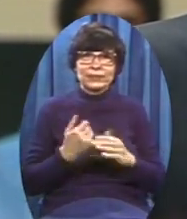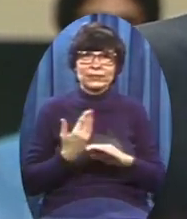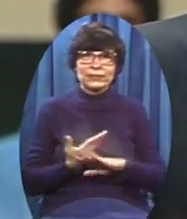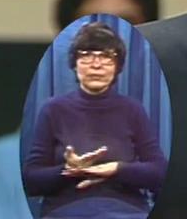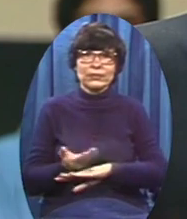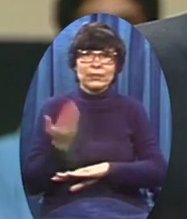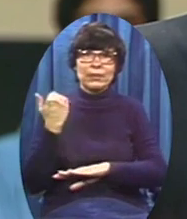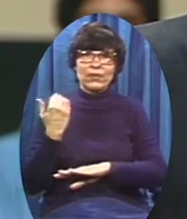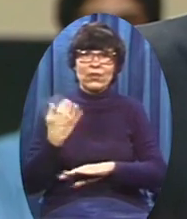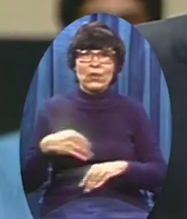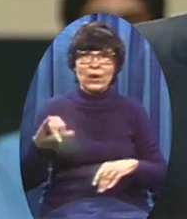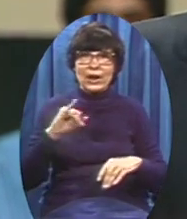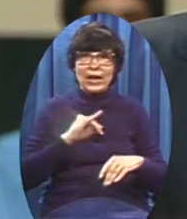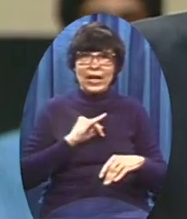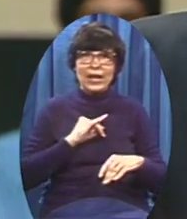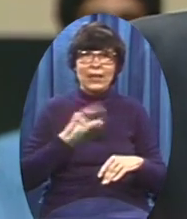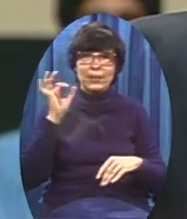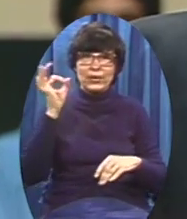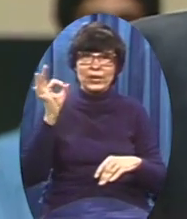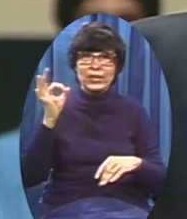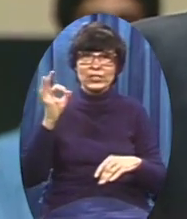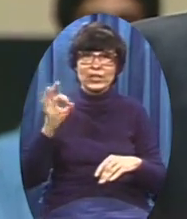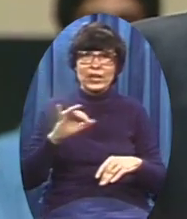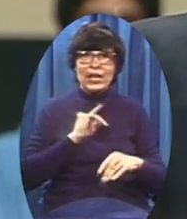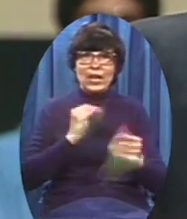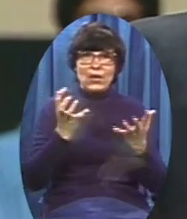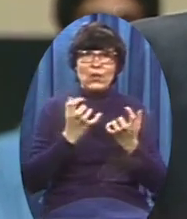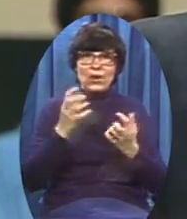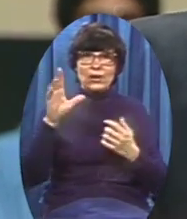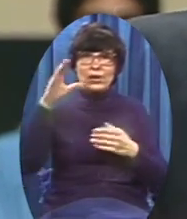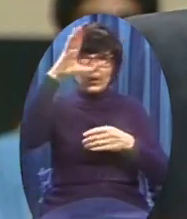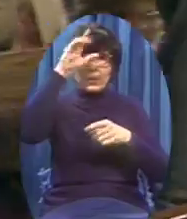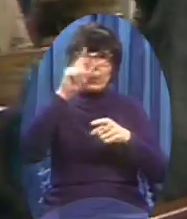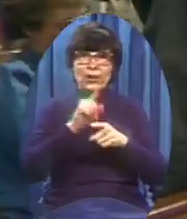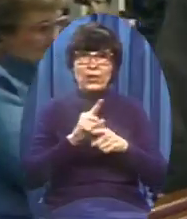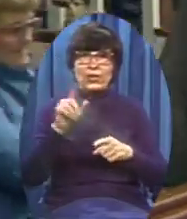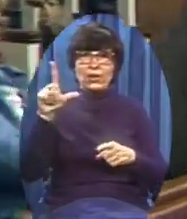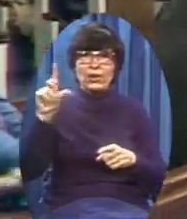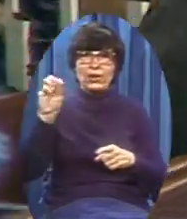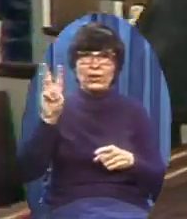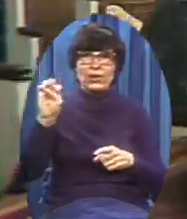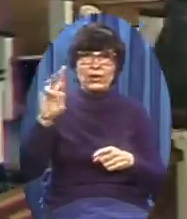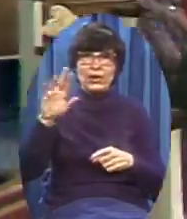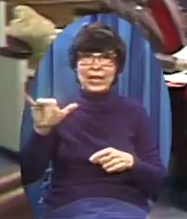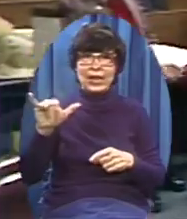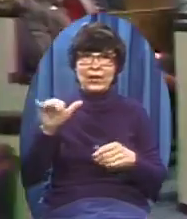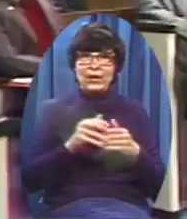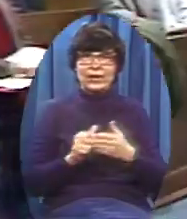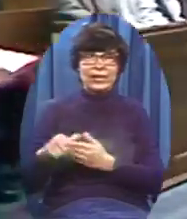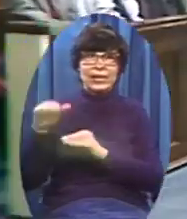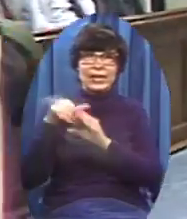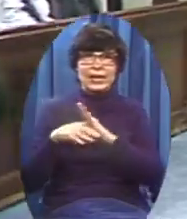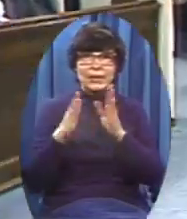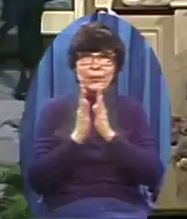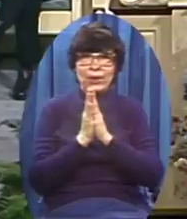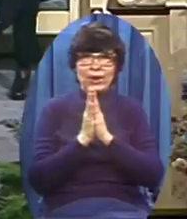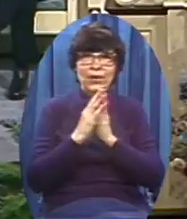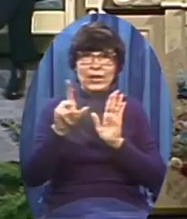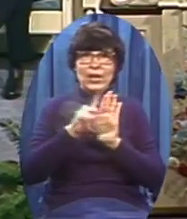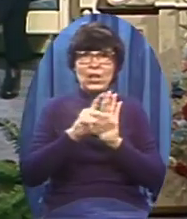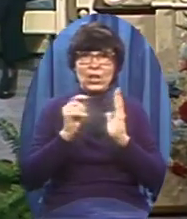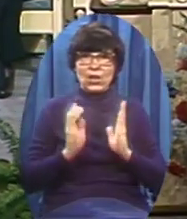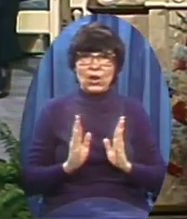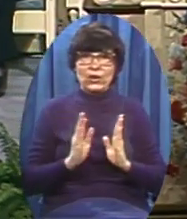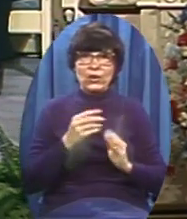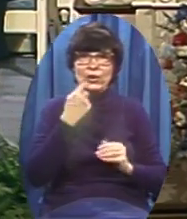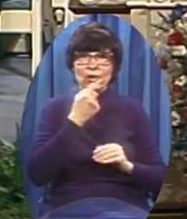this morning, would you walk up here to the platform and lead us in prayer? This is Brother Charles Lowry, the fine attorney that represents this